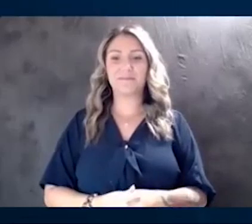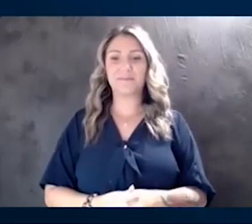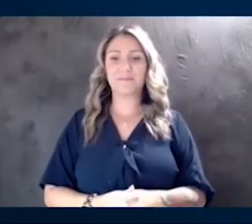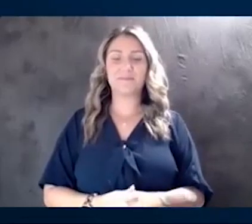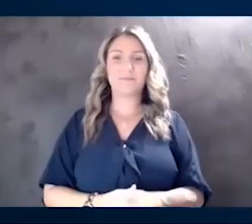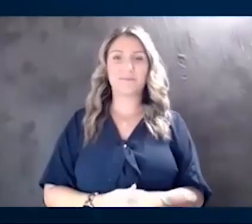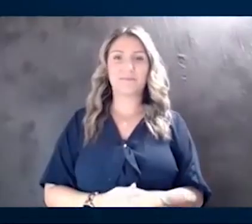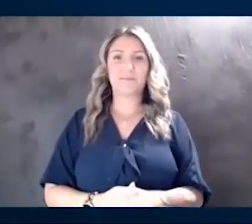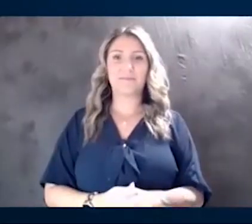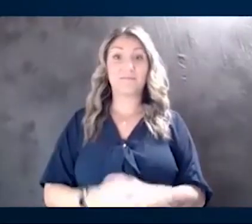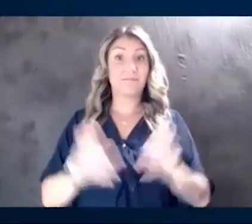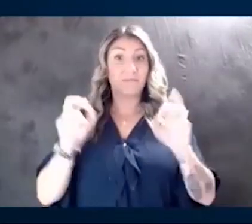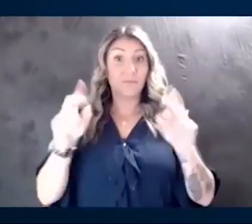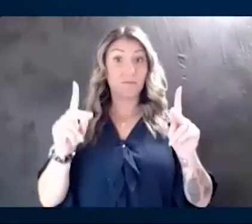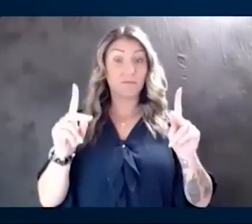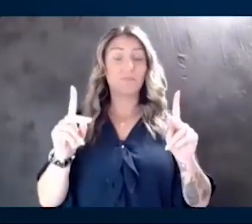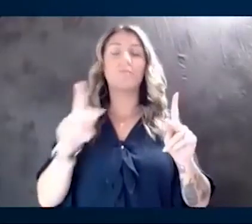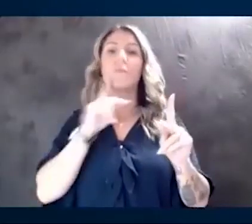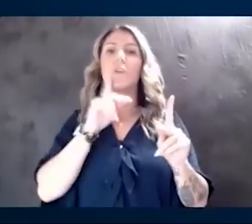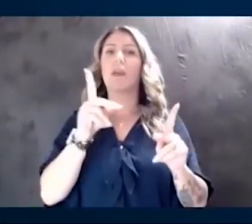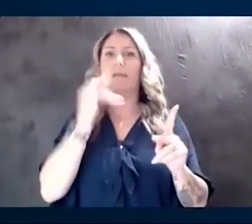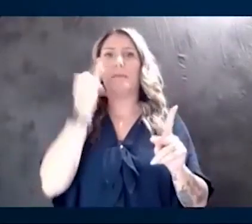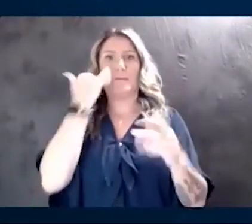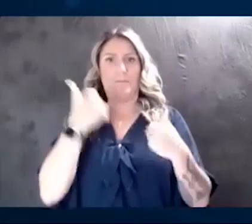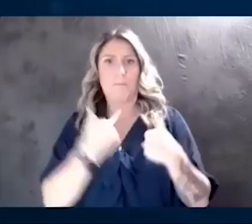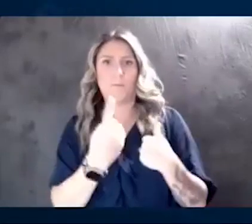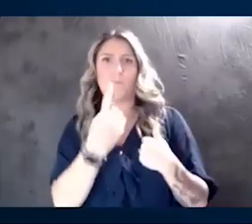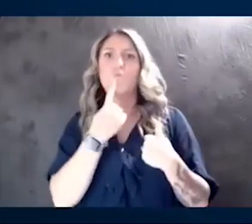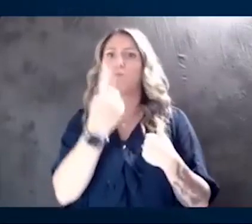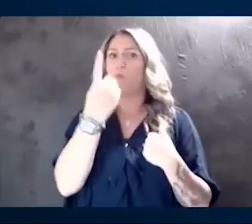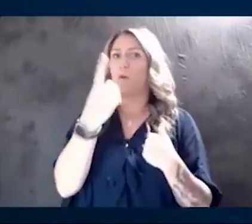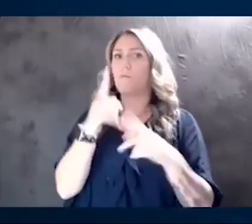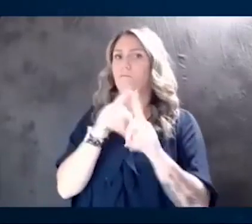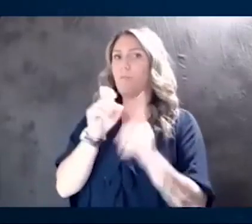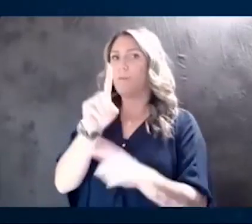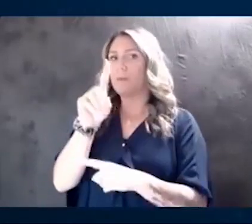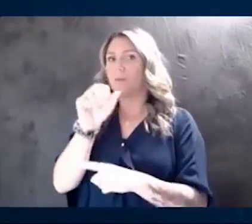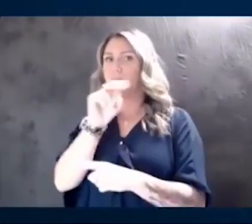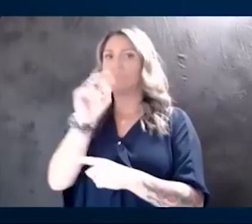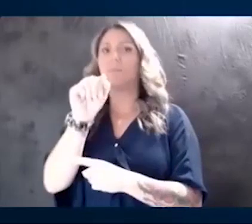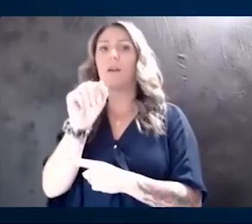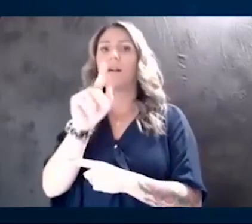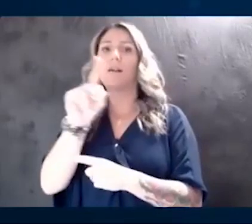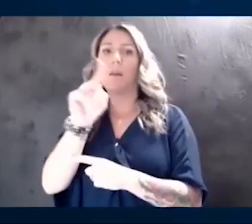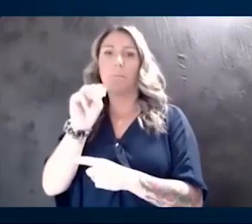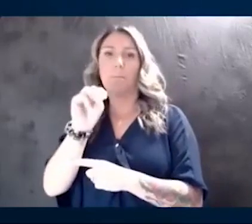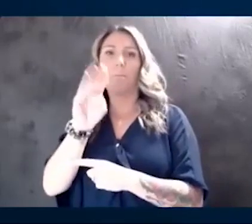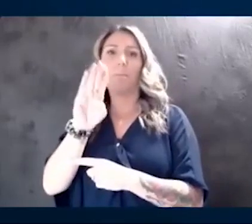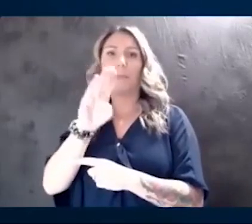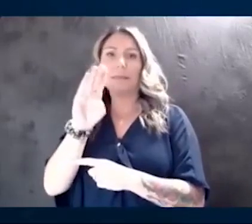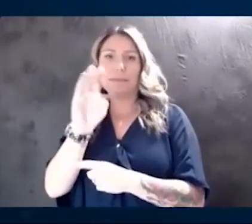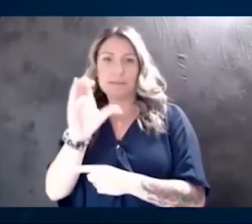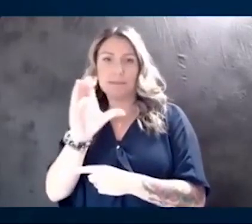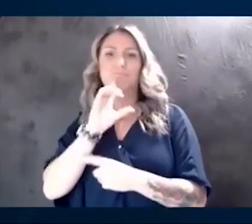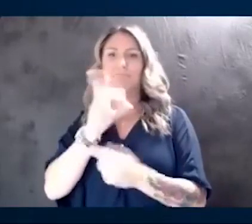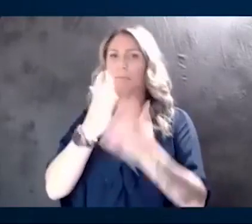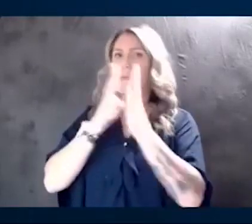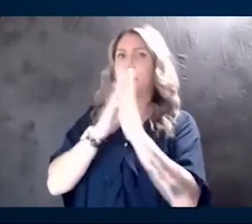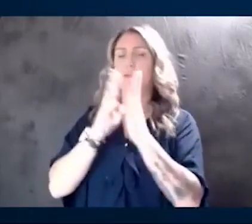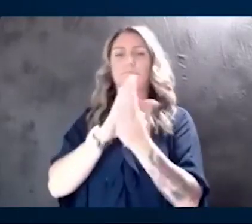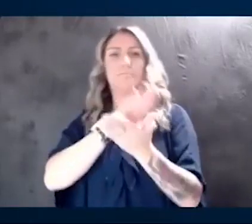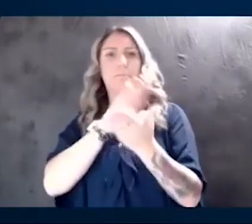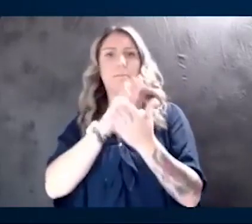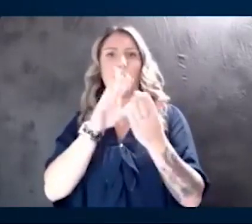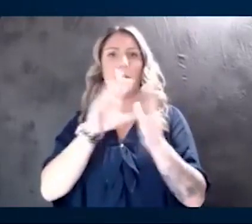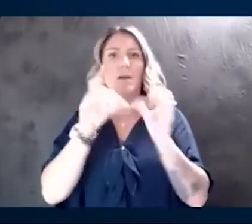Okay, jump in if you have one. I do have one from Donna at KMBZ. She's asked, the American Academy of Pediatrics recommends